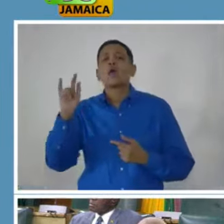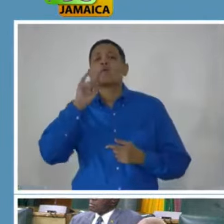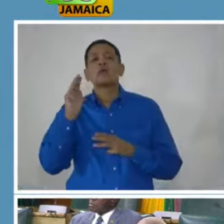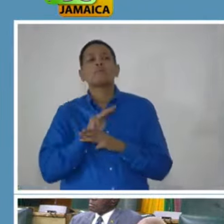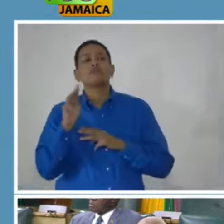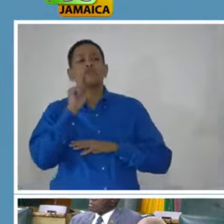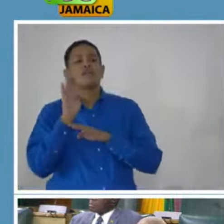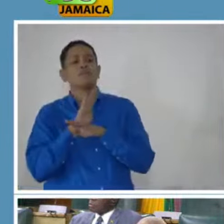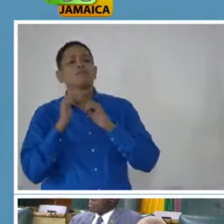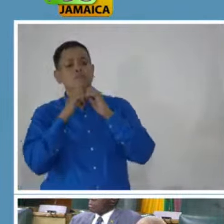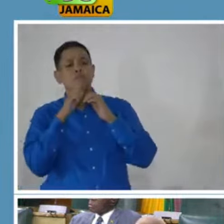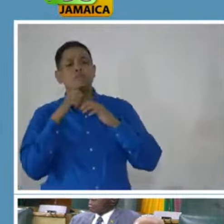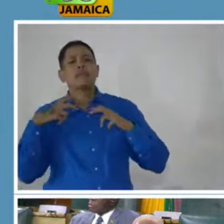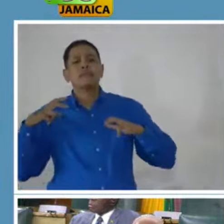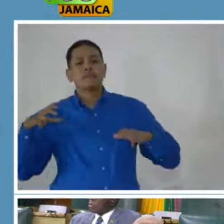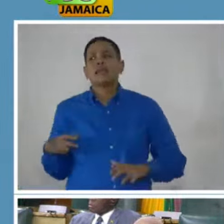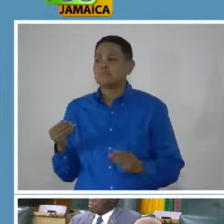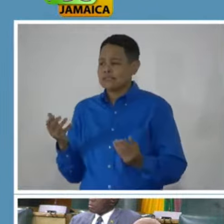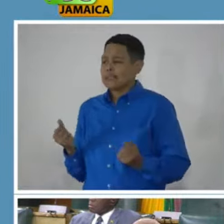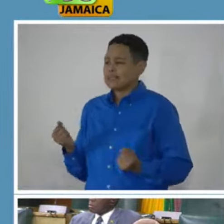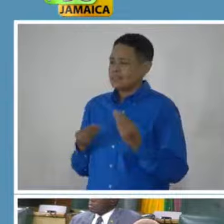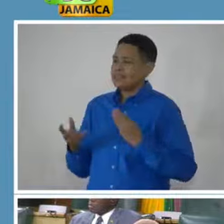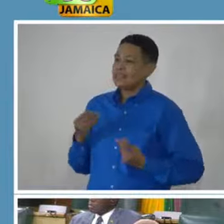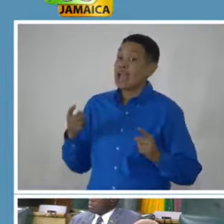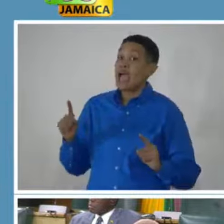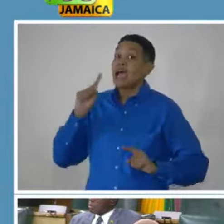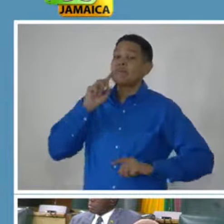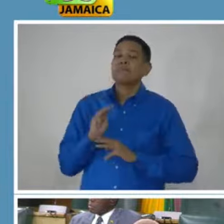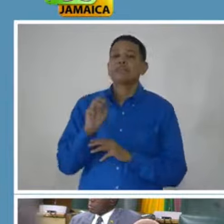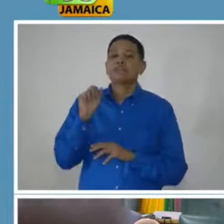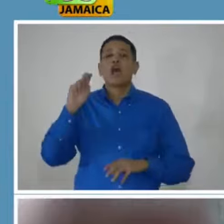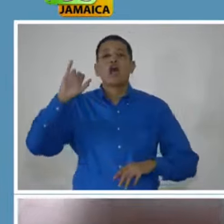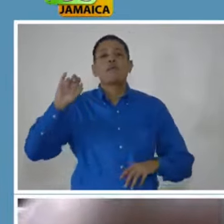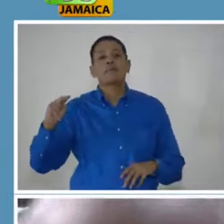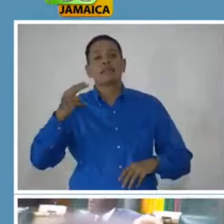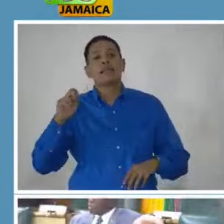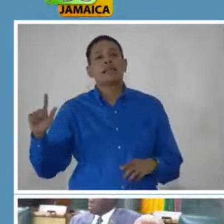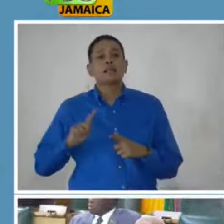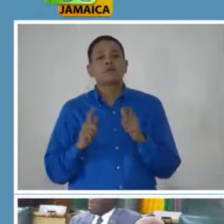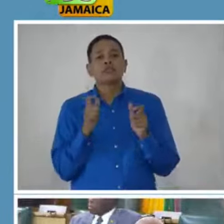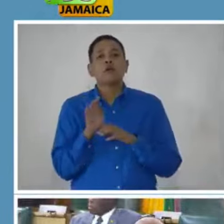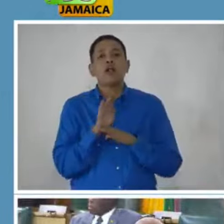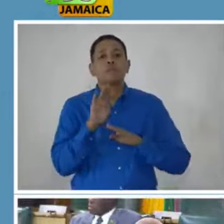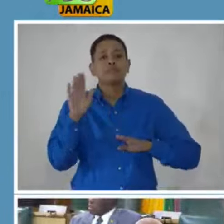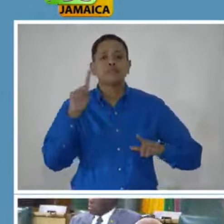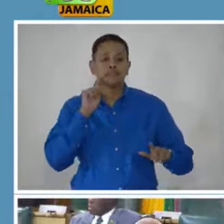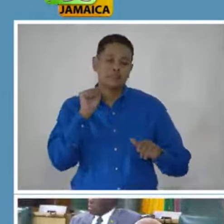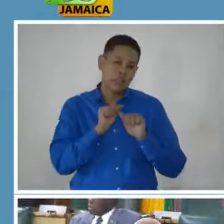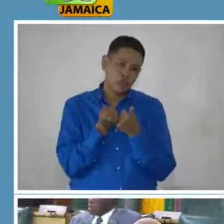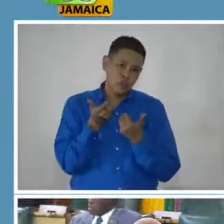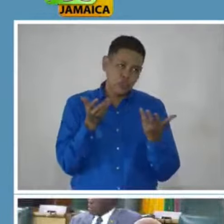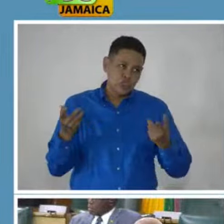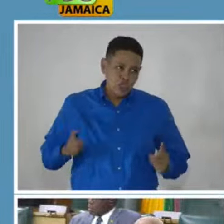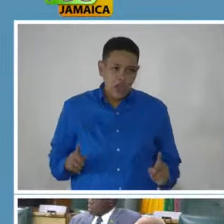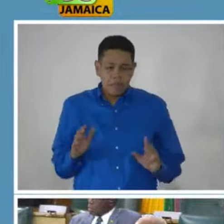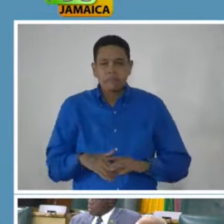of Industry, Investments and Commerce, Minister Aubin Hill, and the Small Business Association.